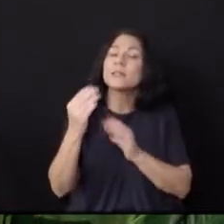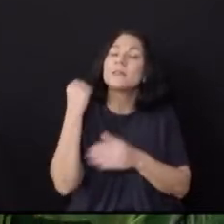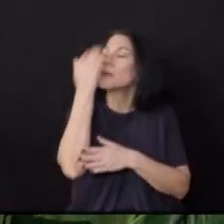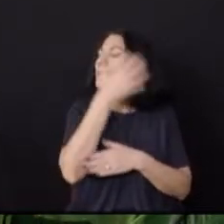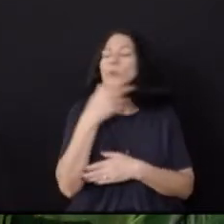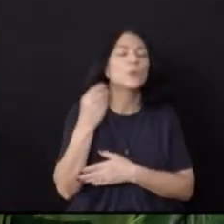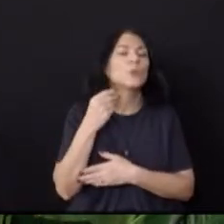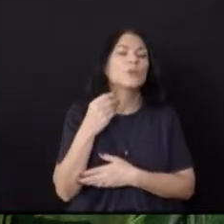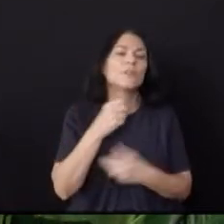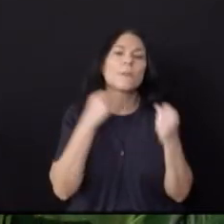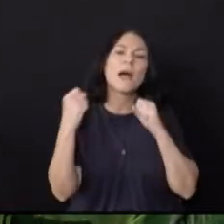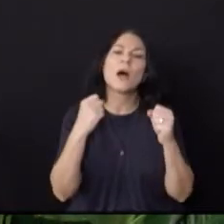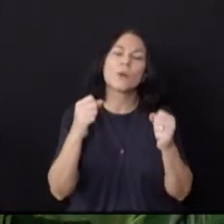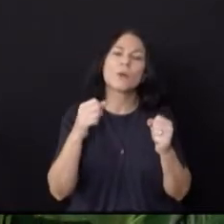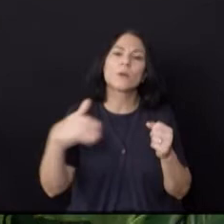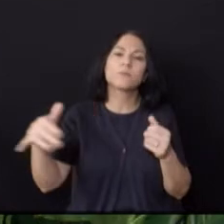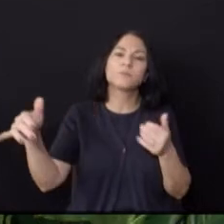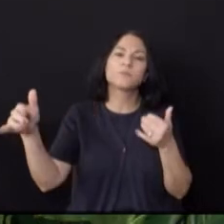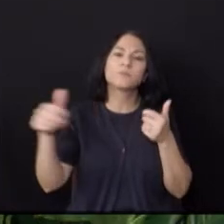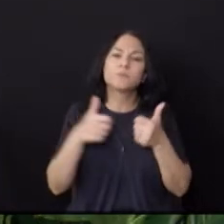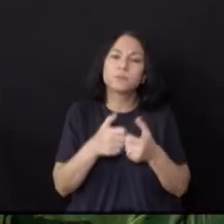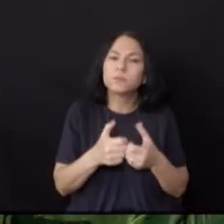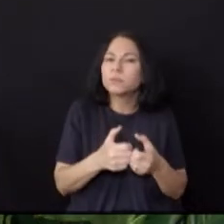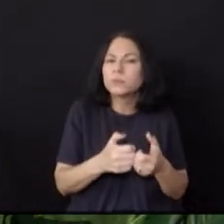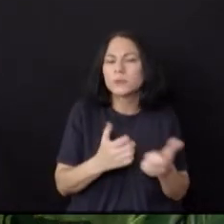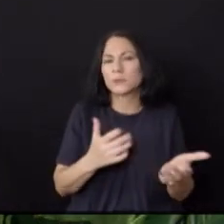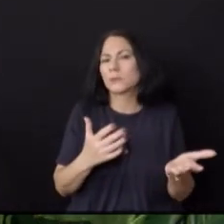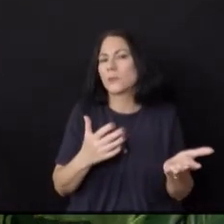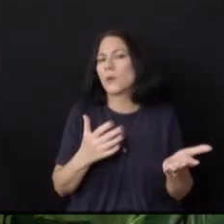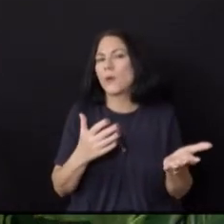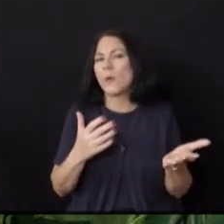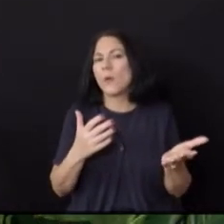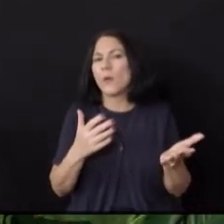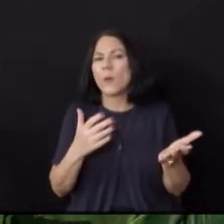of a phone call in such a time as this. Oh,